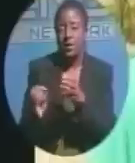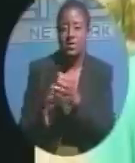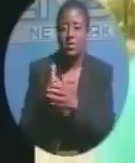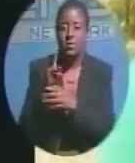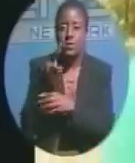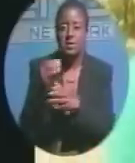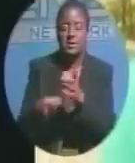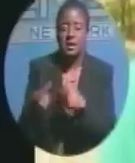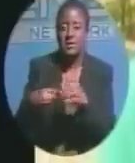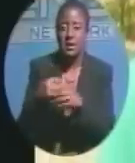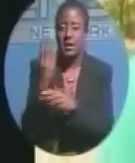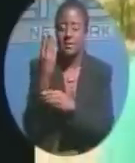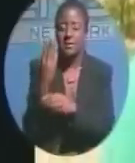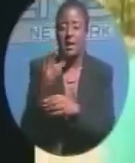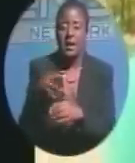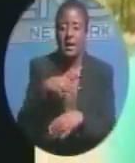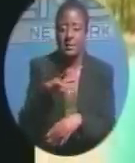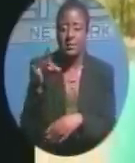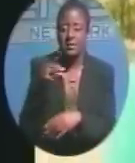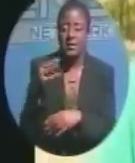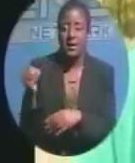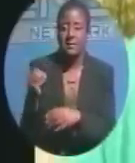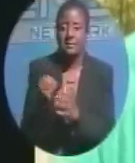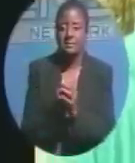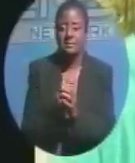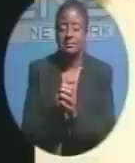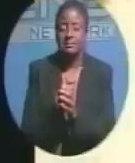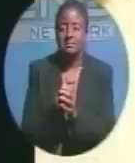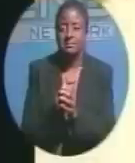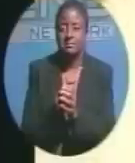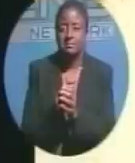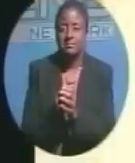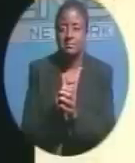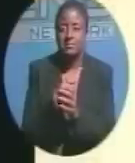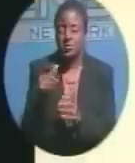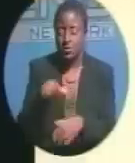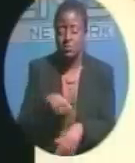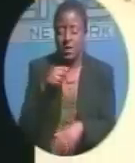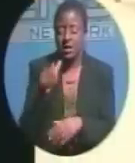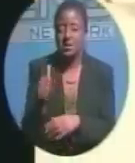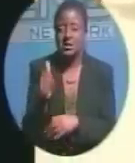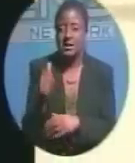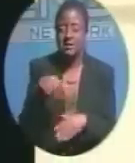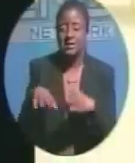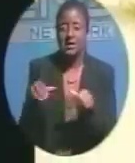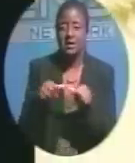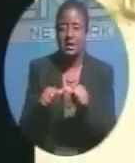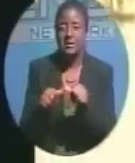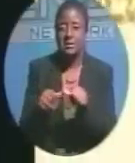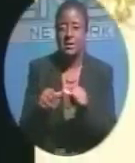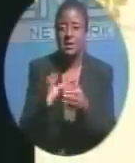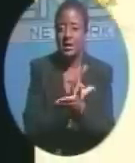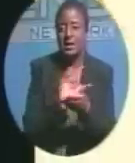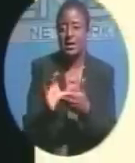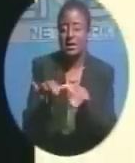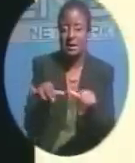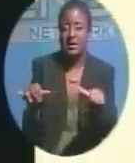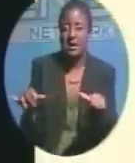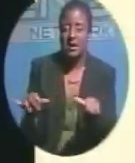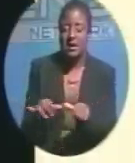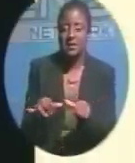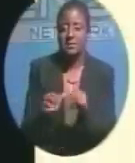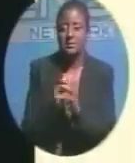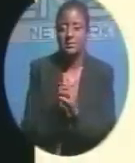ground, I pull it to keep it this way. Other than that, it'd be bushy. So you pride yourself in keeping a clean yard? Oh, definitely.